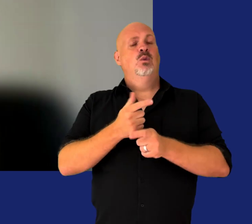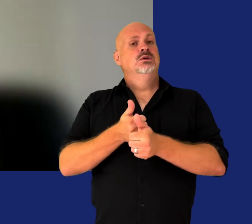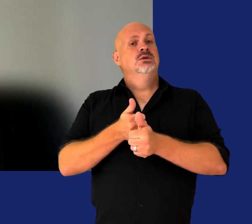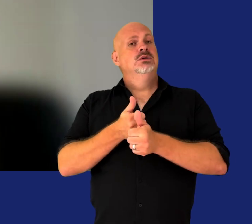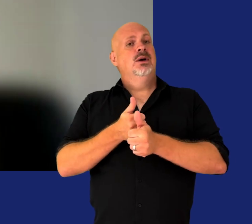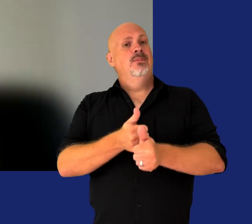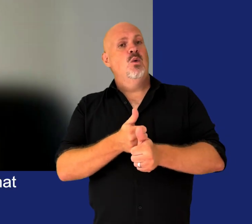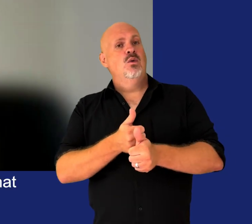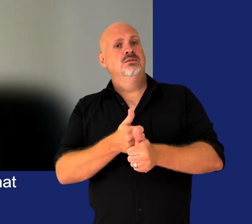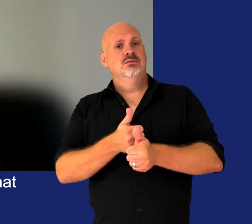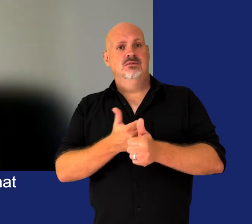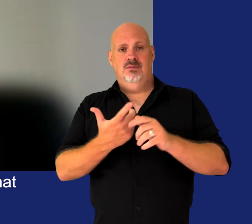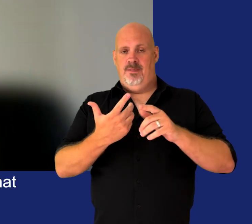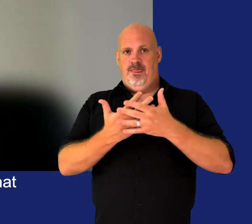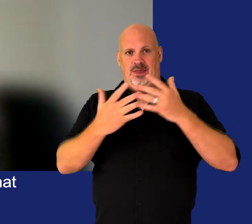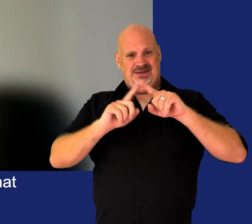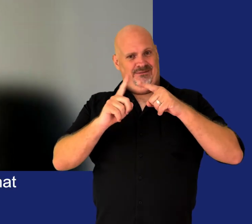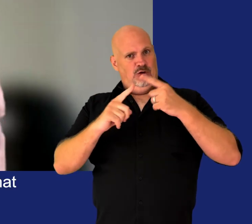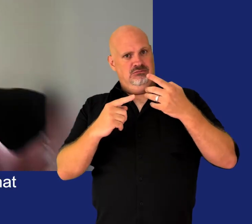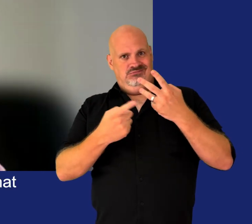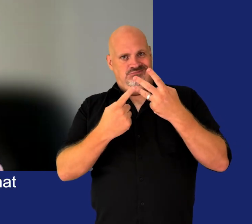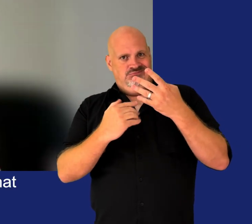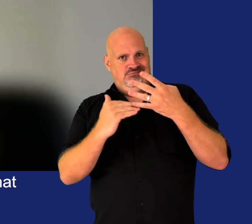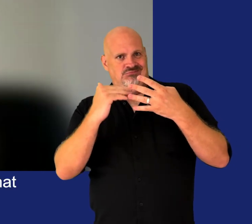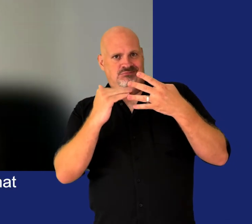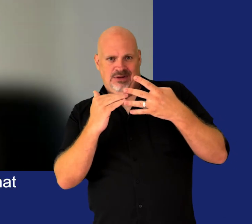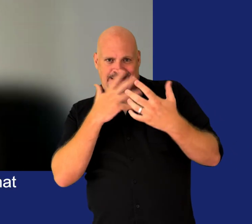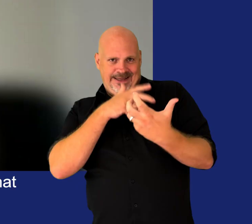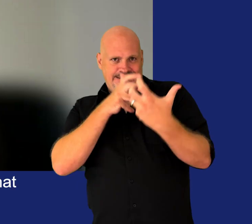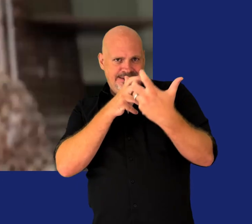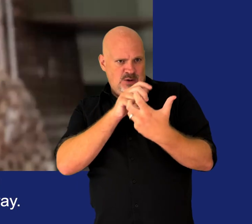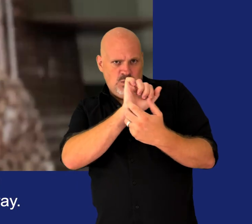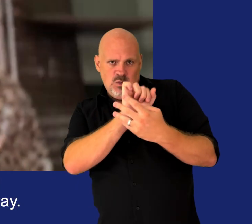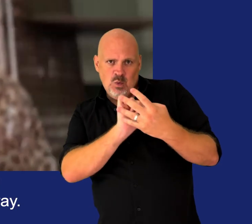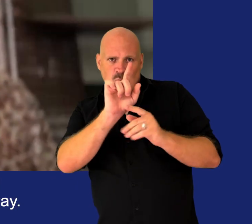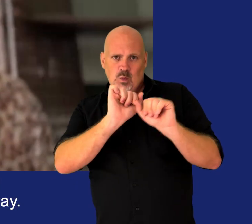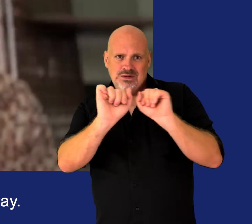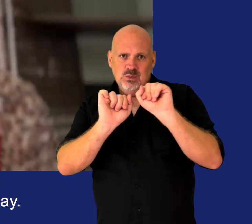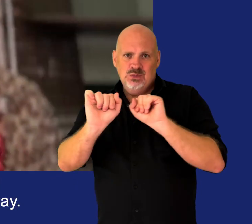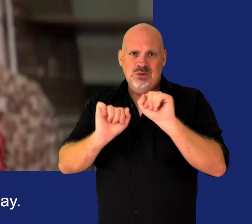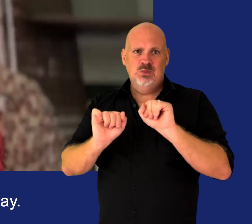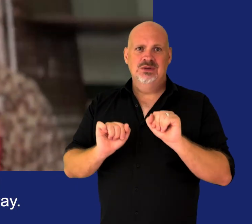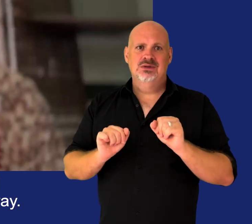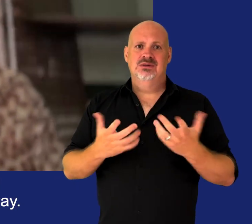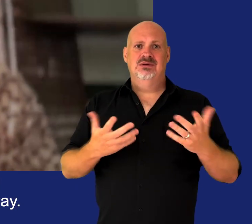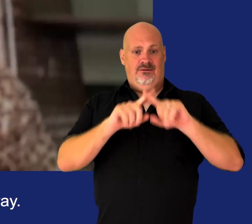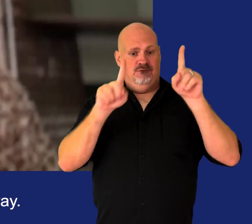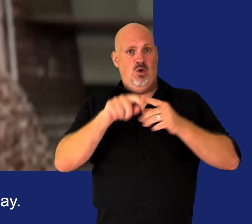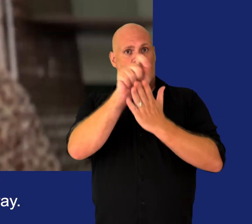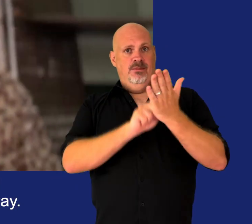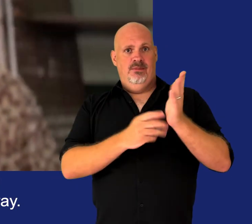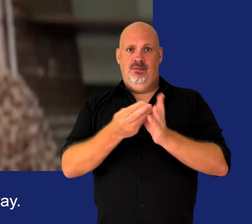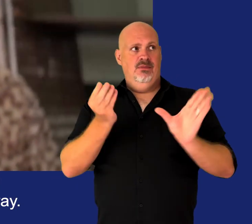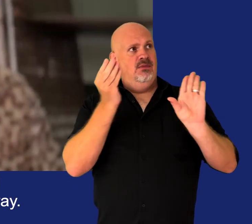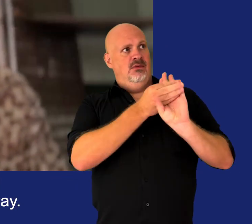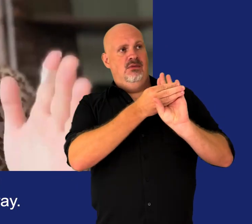about support on so many levels. It's finding out what that particular person needs. Yeah, not just using that standard health form and then